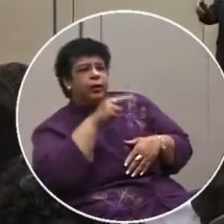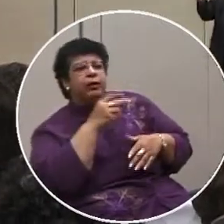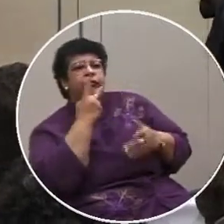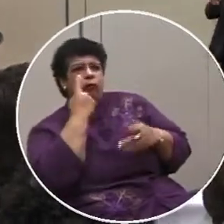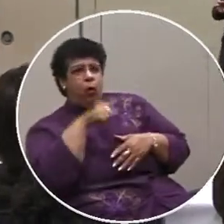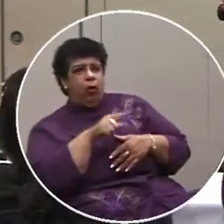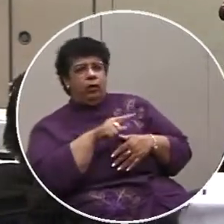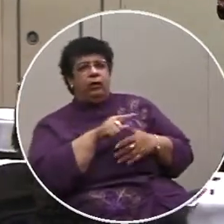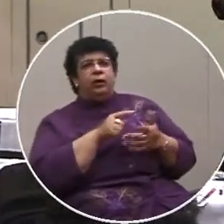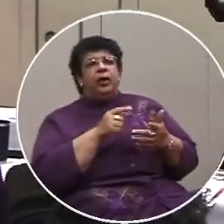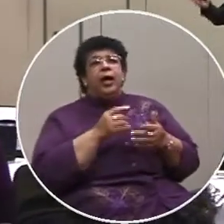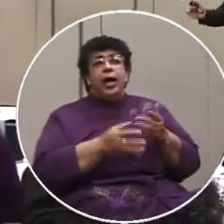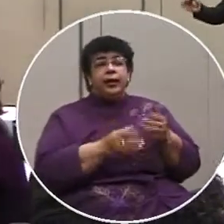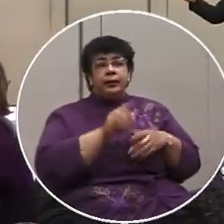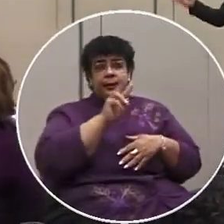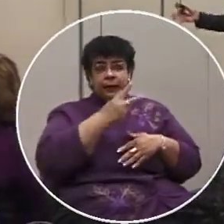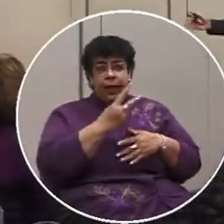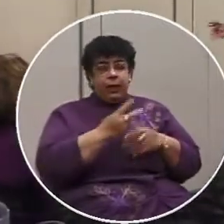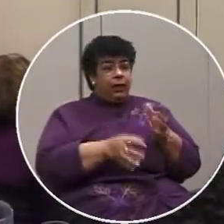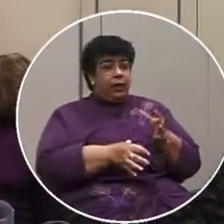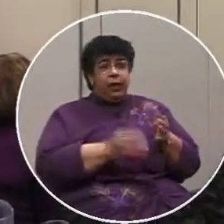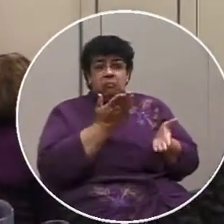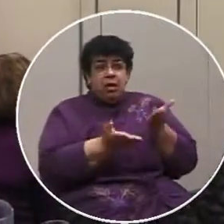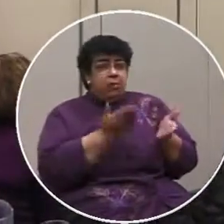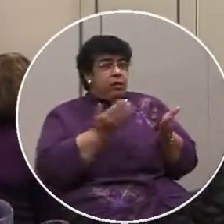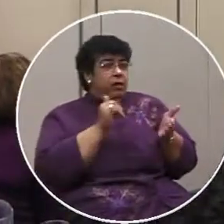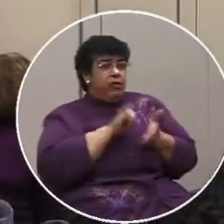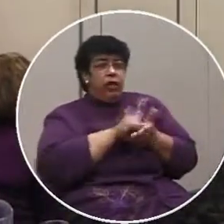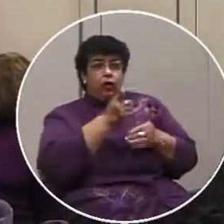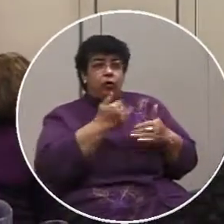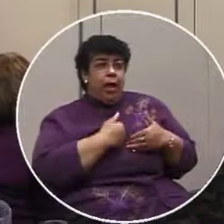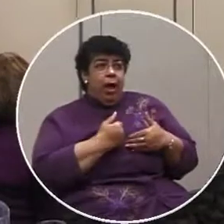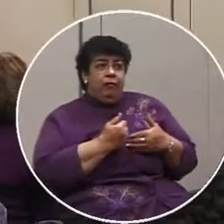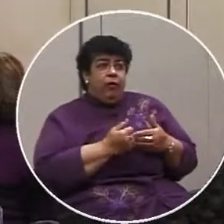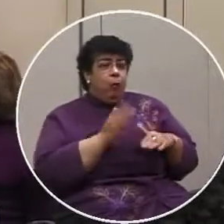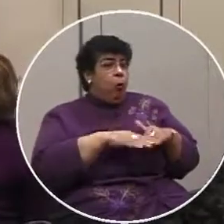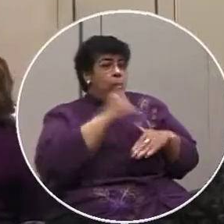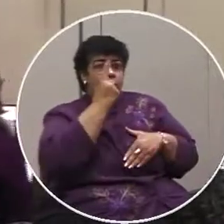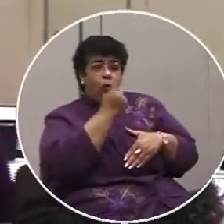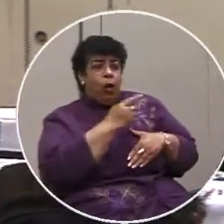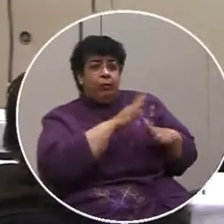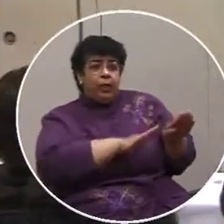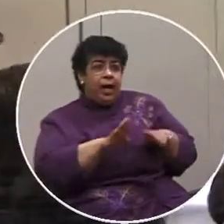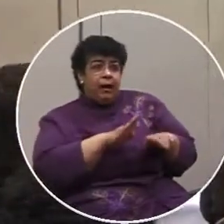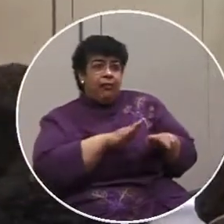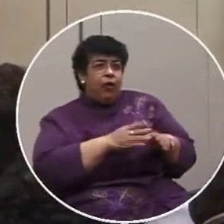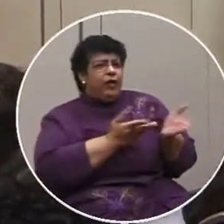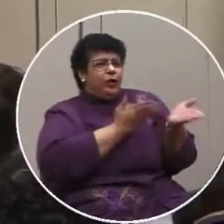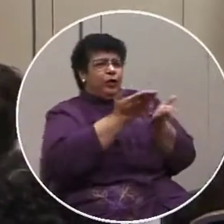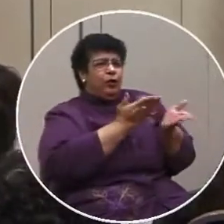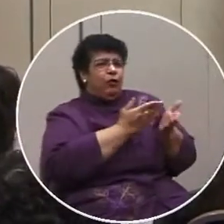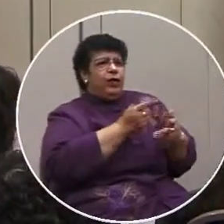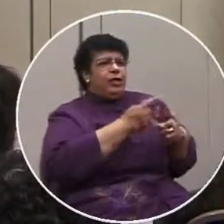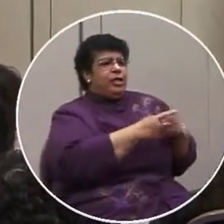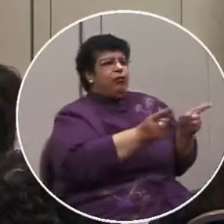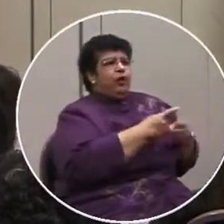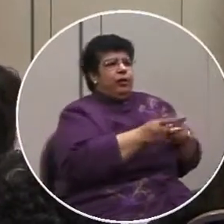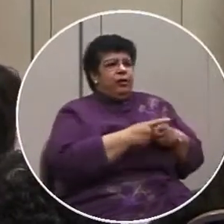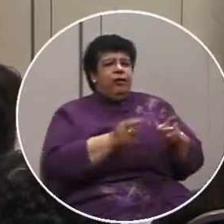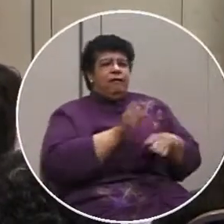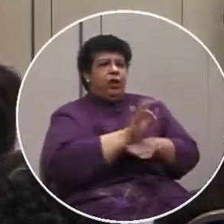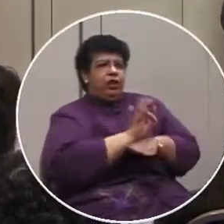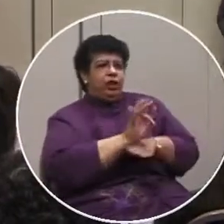Secondly, it may be that you have multiple behaviors serving different functions. So make sure you have the looks like, sounds